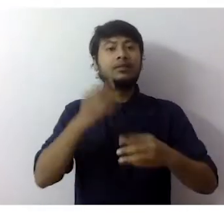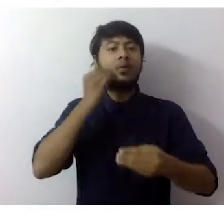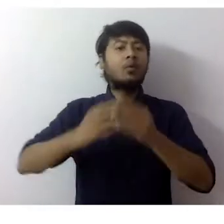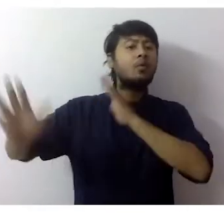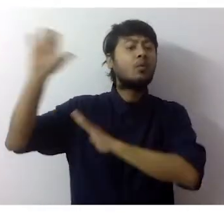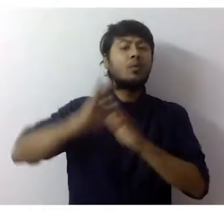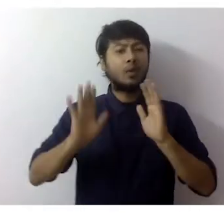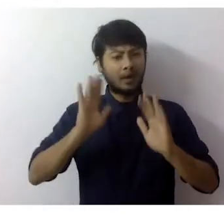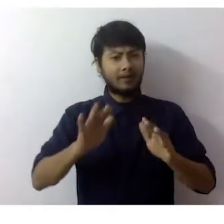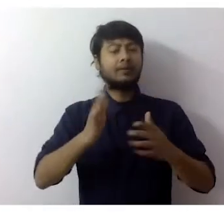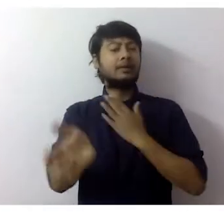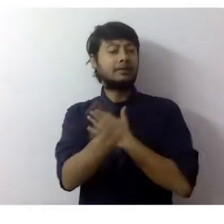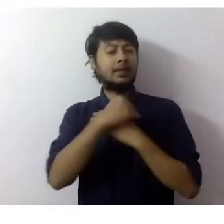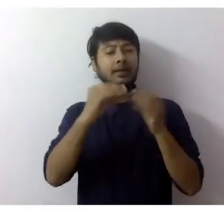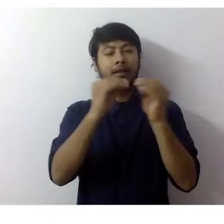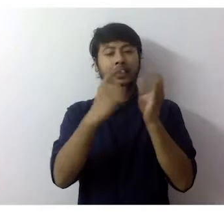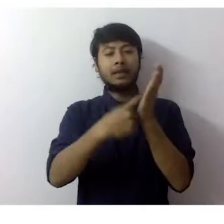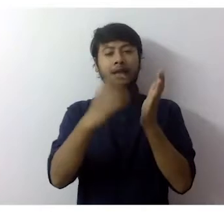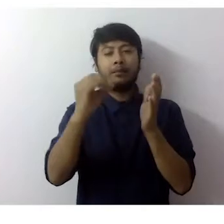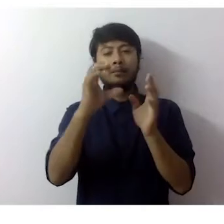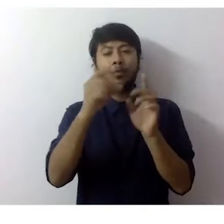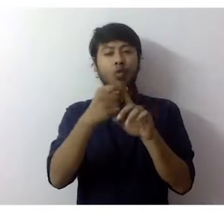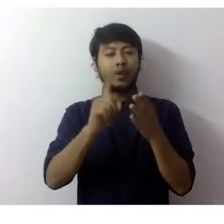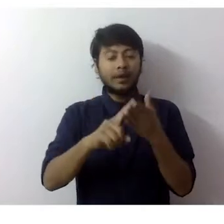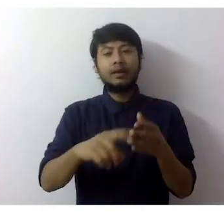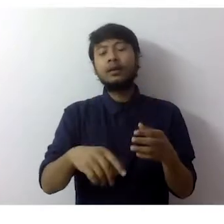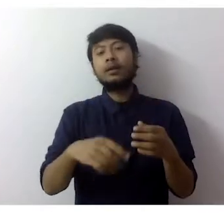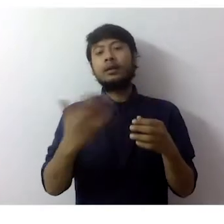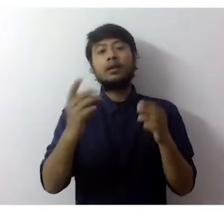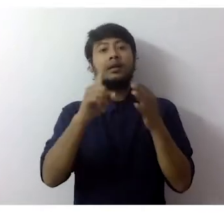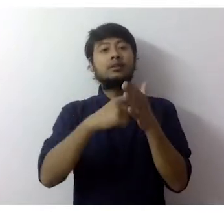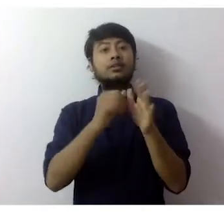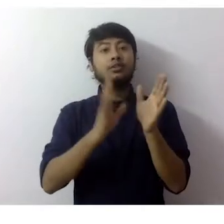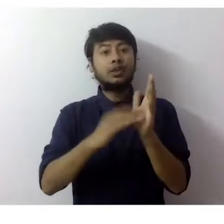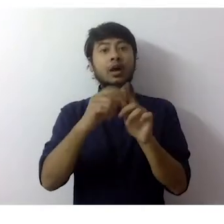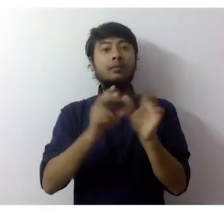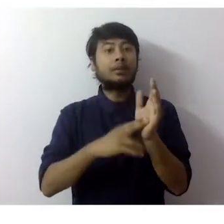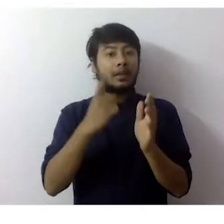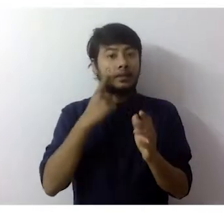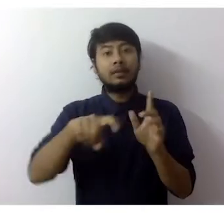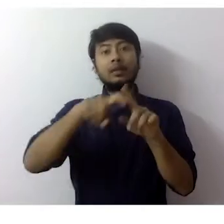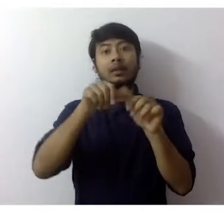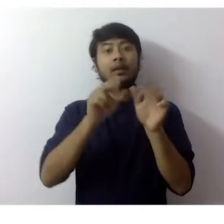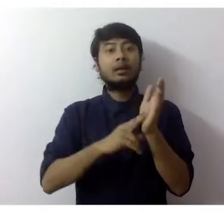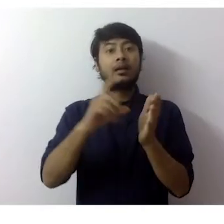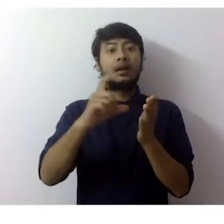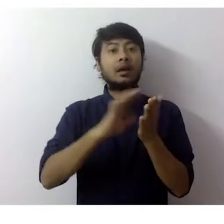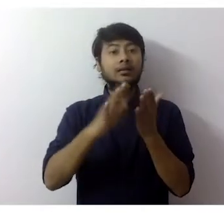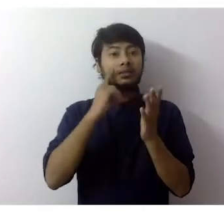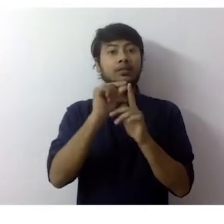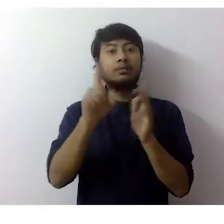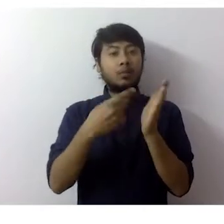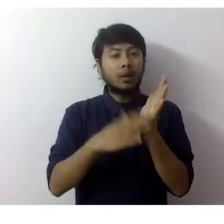like brocade, jamdani, kanjivaram, patola, paithani and others through the mill yarn but